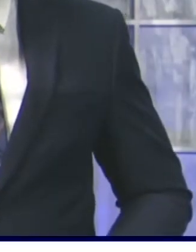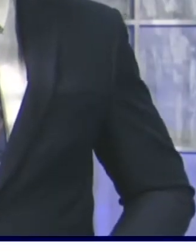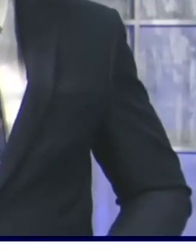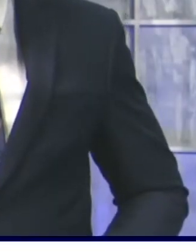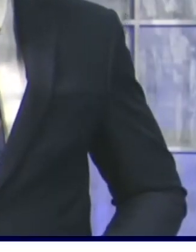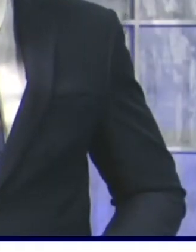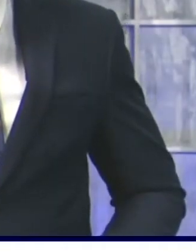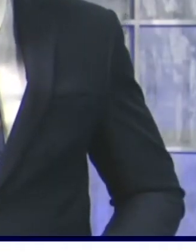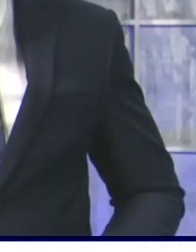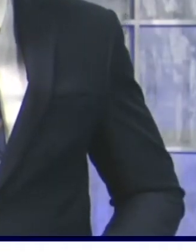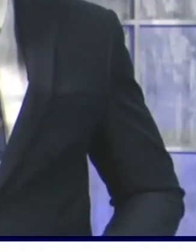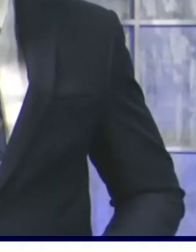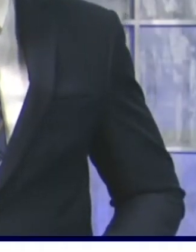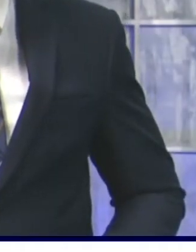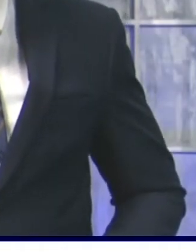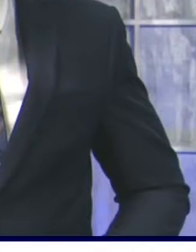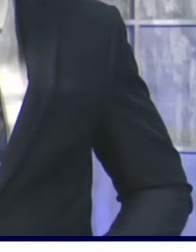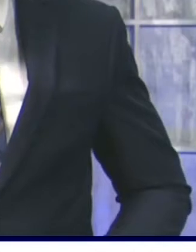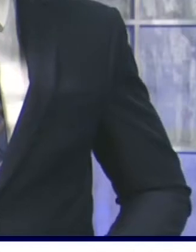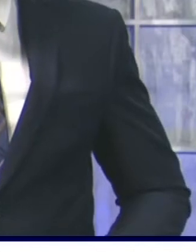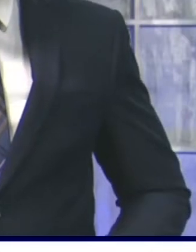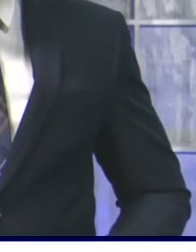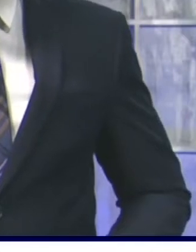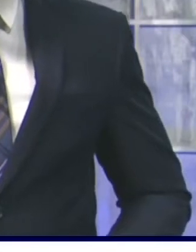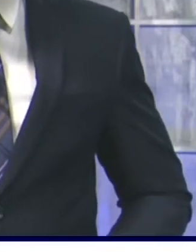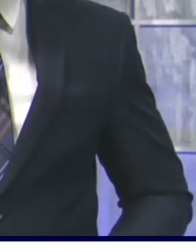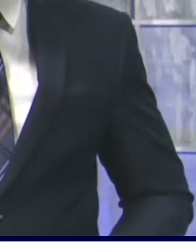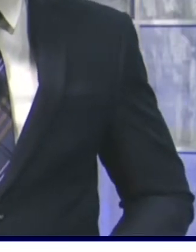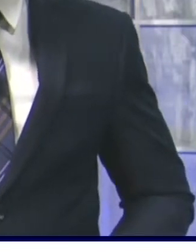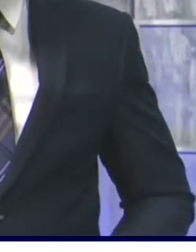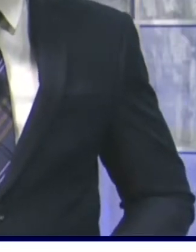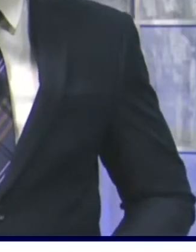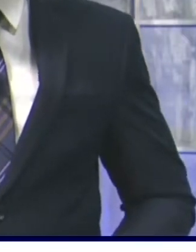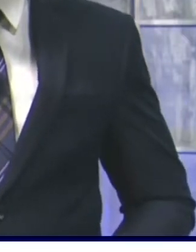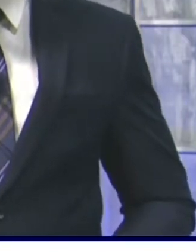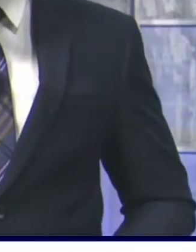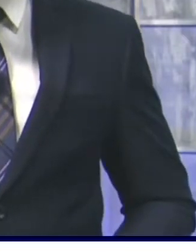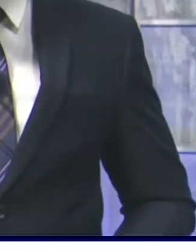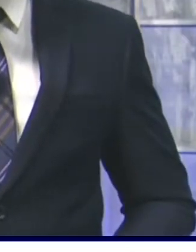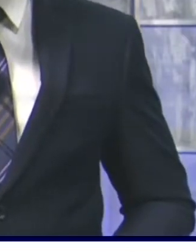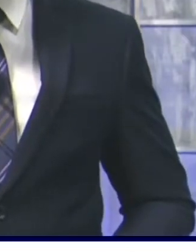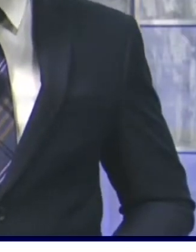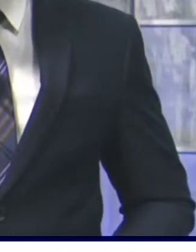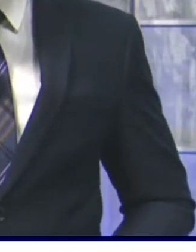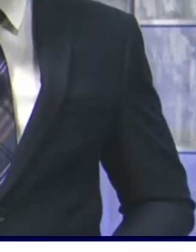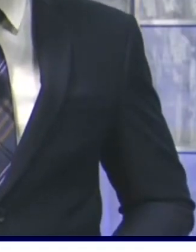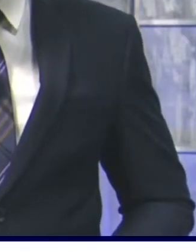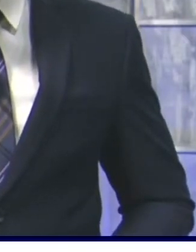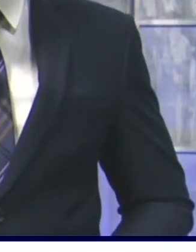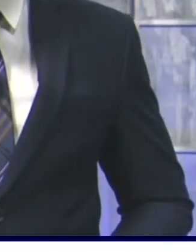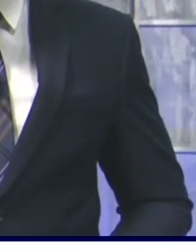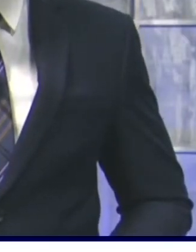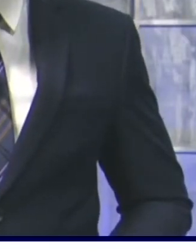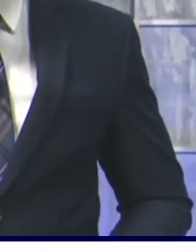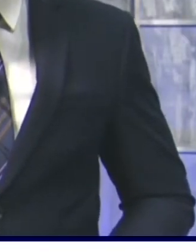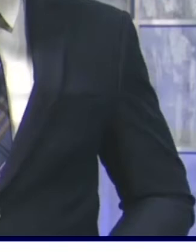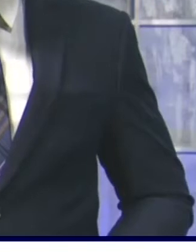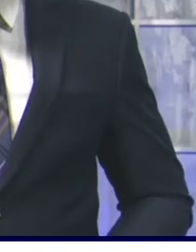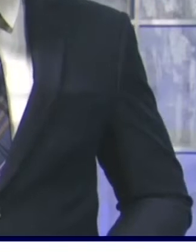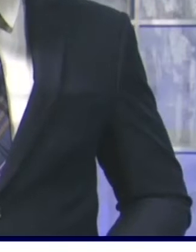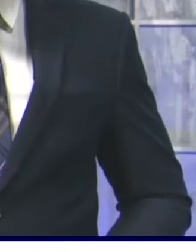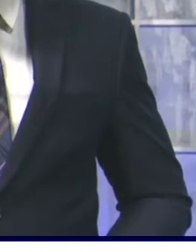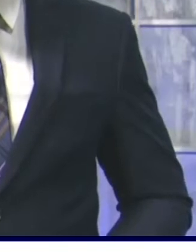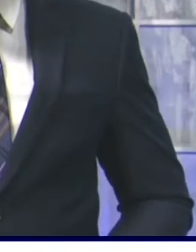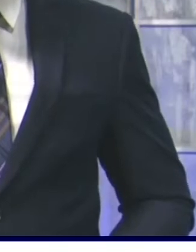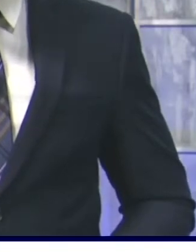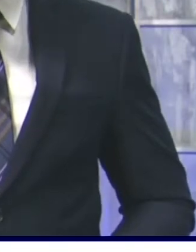Hi, I'm Shane Jones. Making headlines tonight. Police searching for suspects in relation to an ATM scam over the weekend. A large